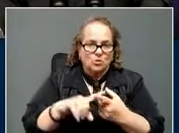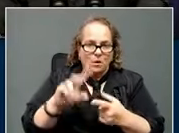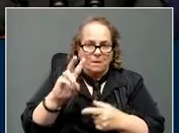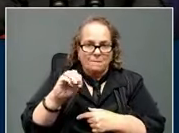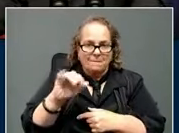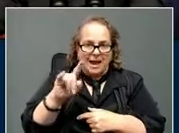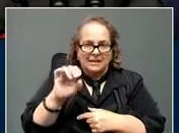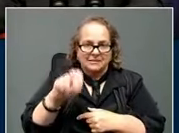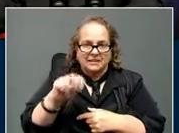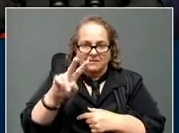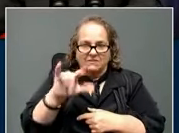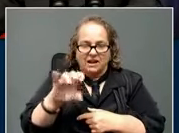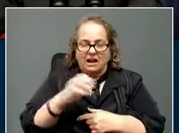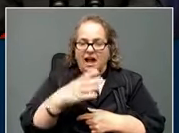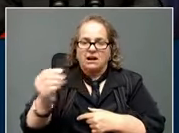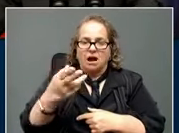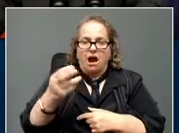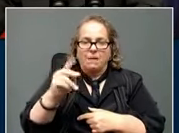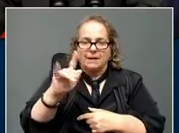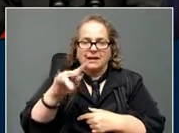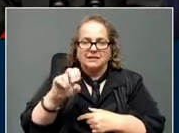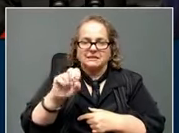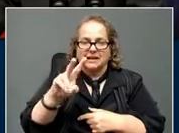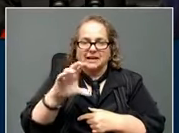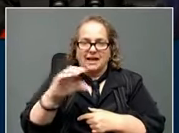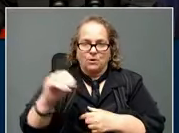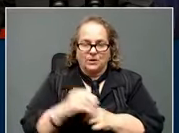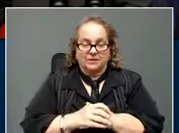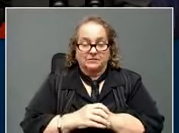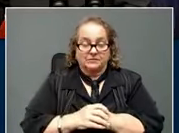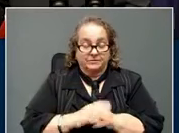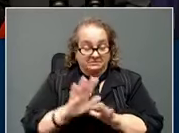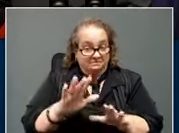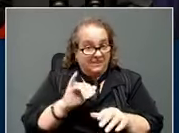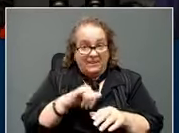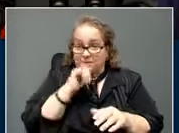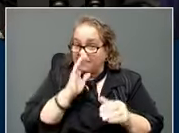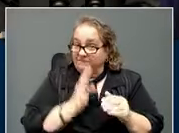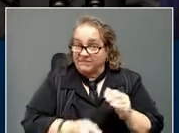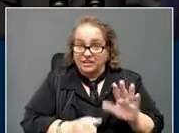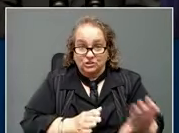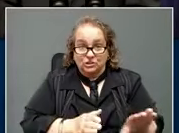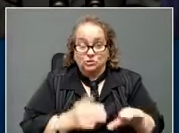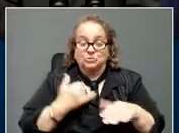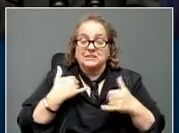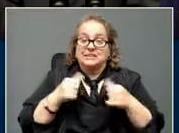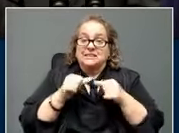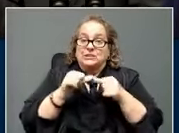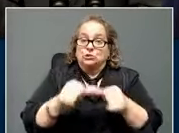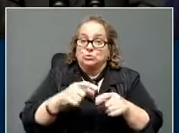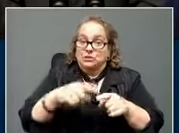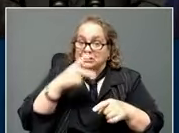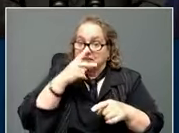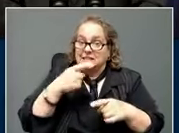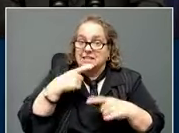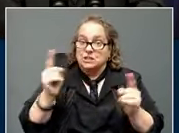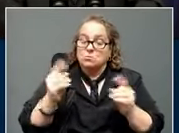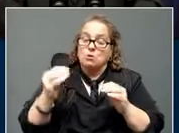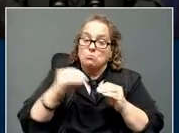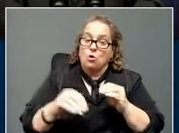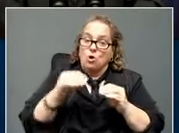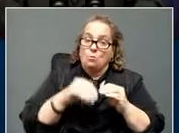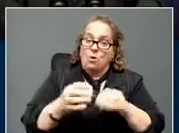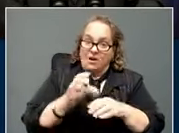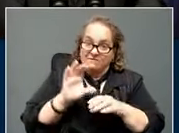County. But that's not all. We continue to see announcements of more and more investment in existing